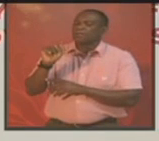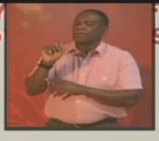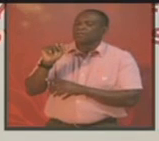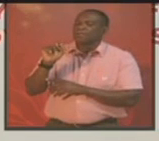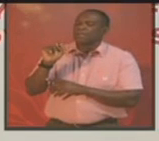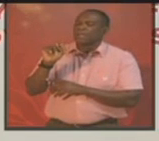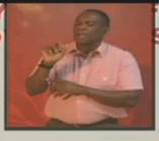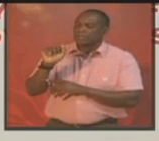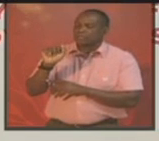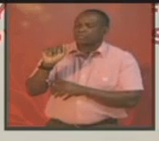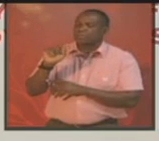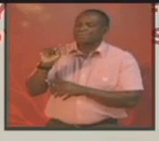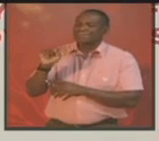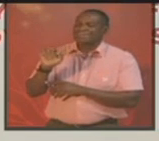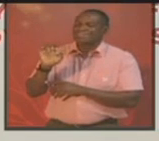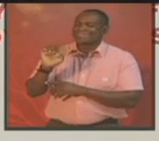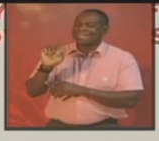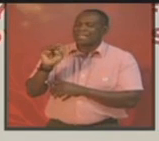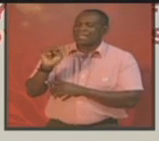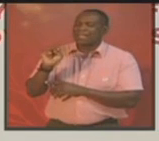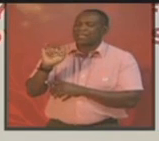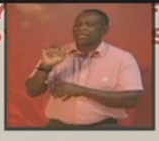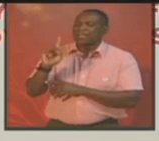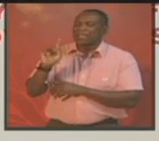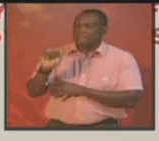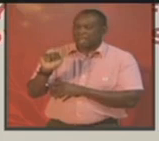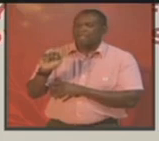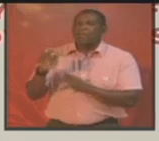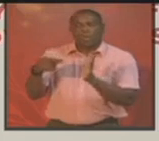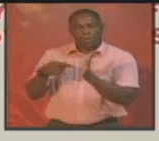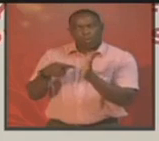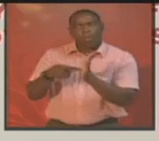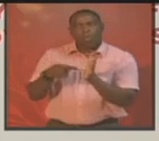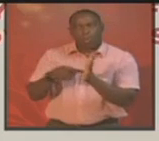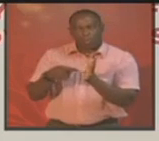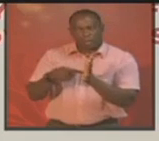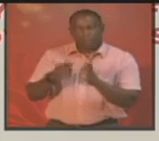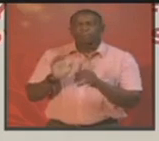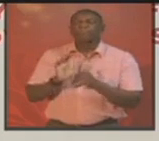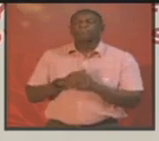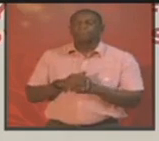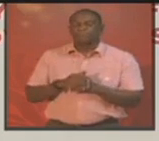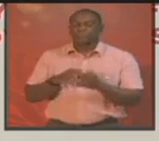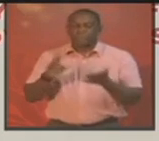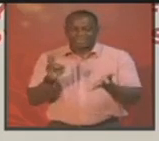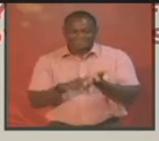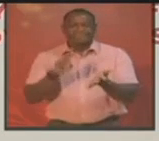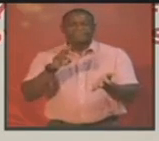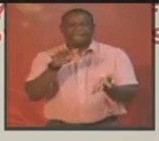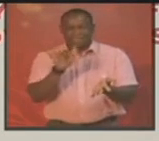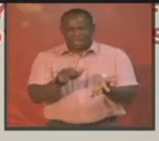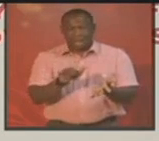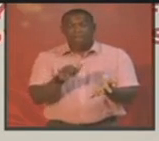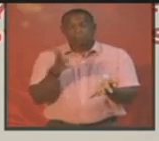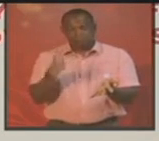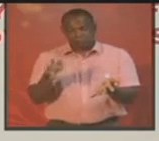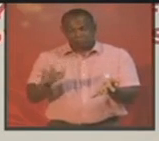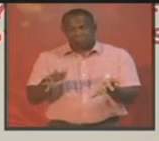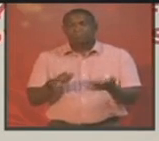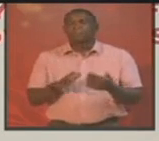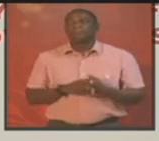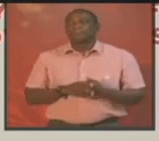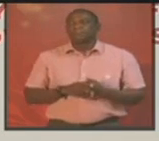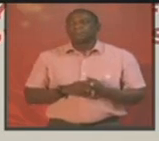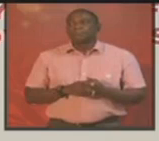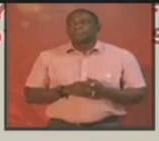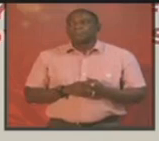Monday, and cabinet agreed with it and allowed the Minister of Finance, Minister of Health, to